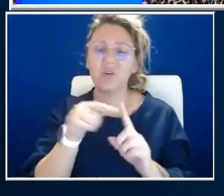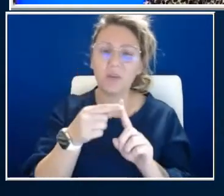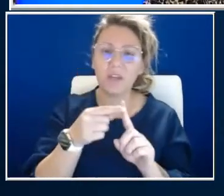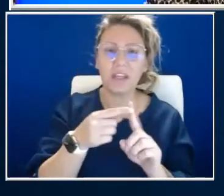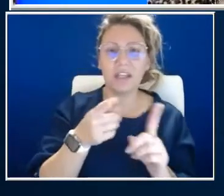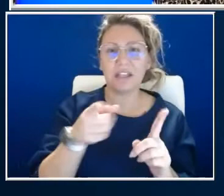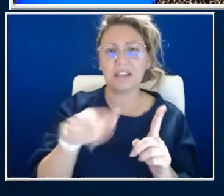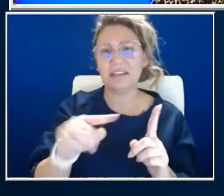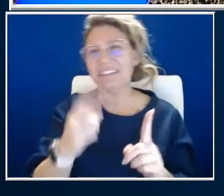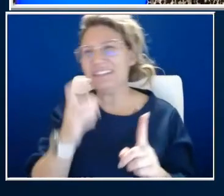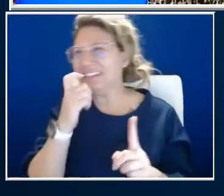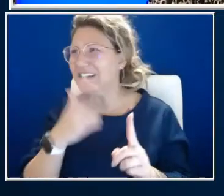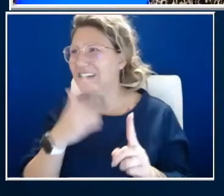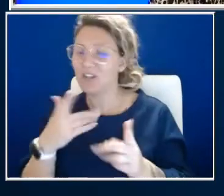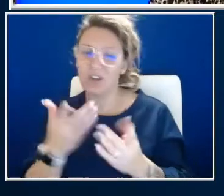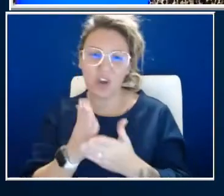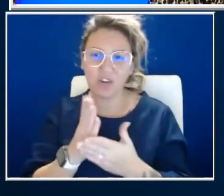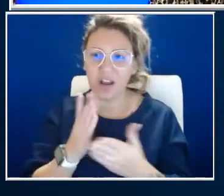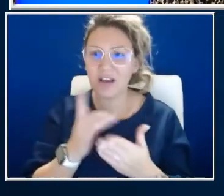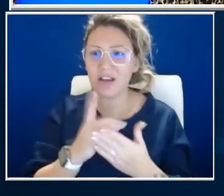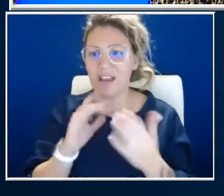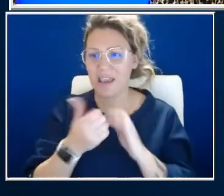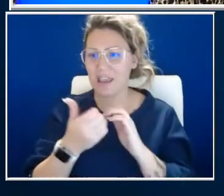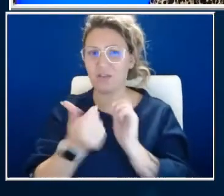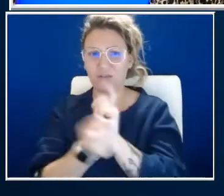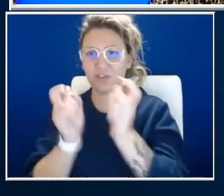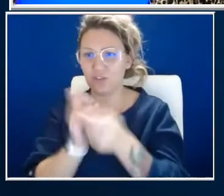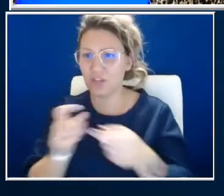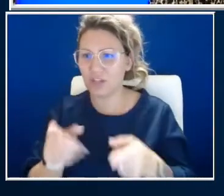say. So how has that changed over time?